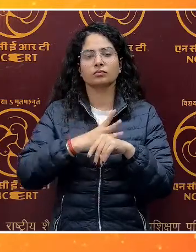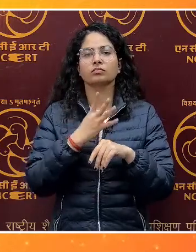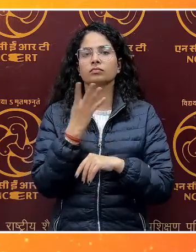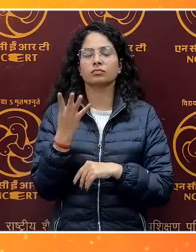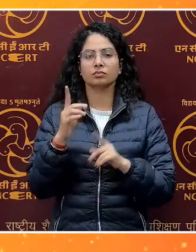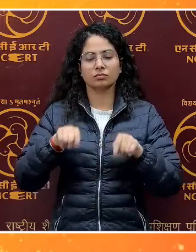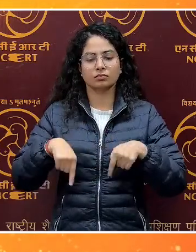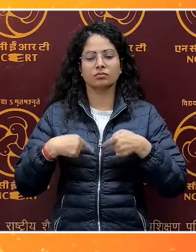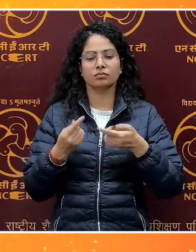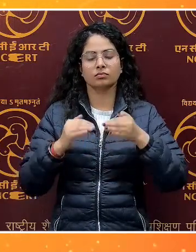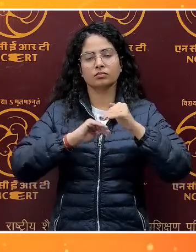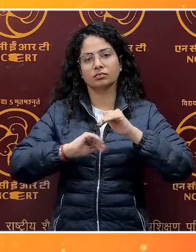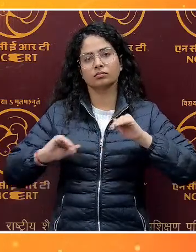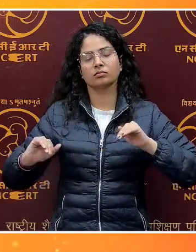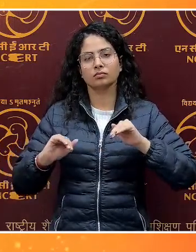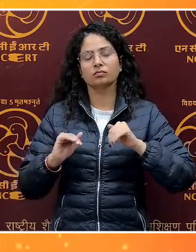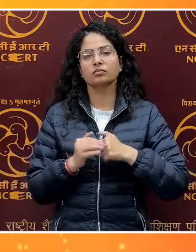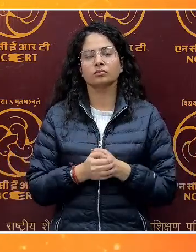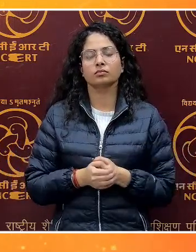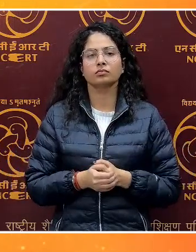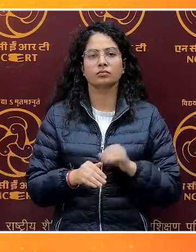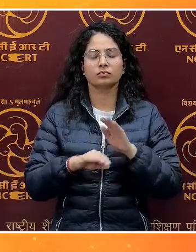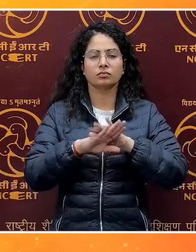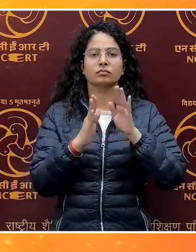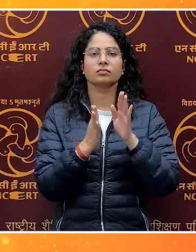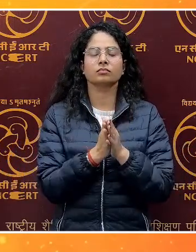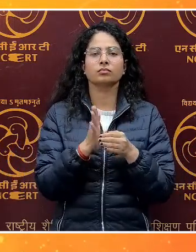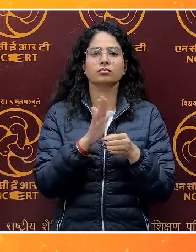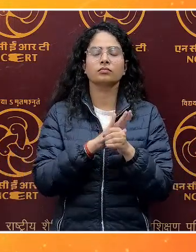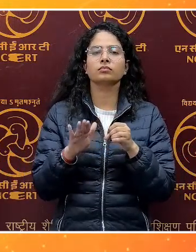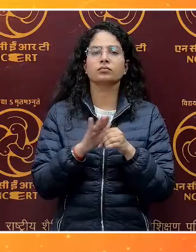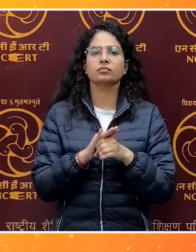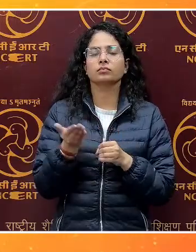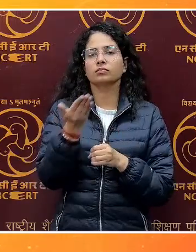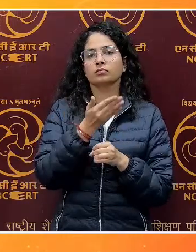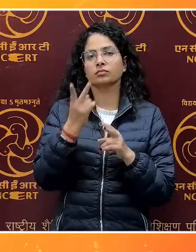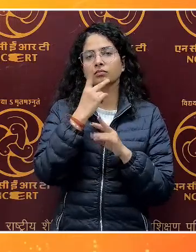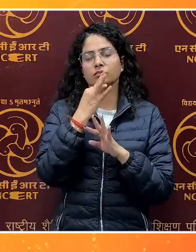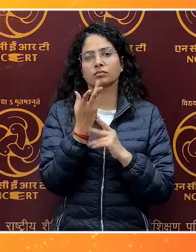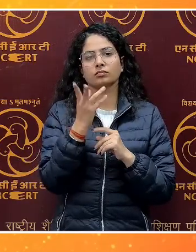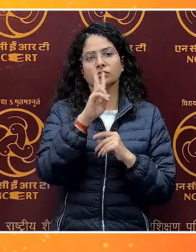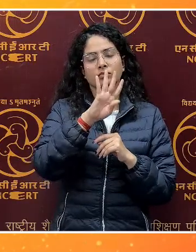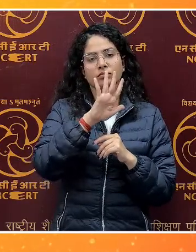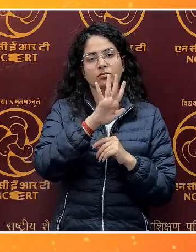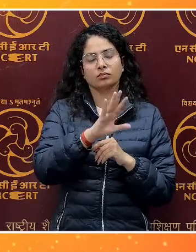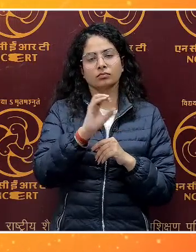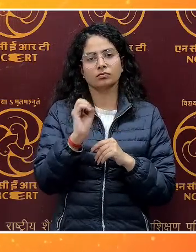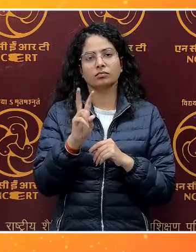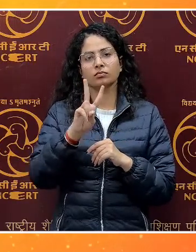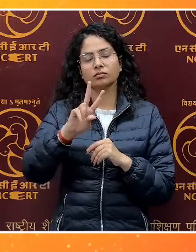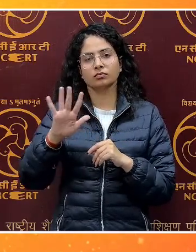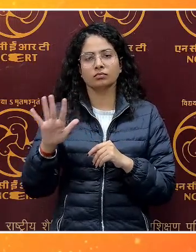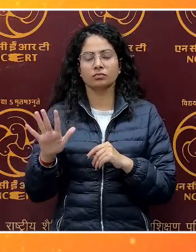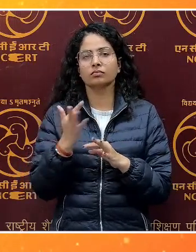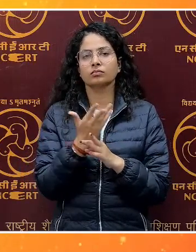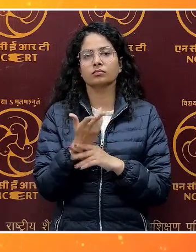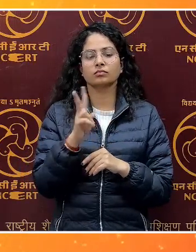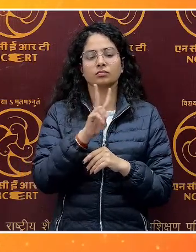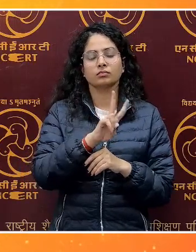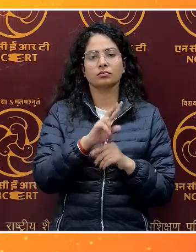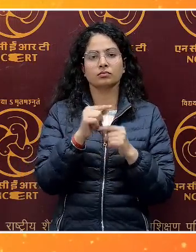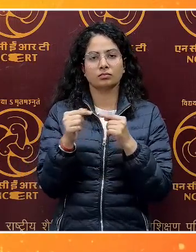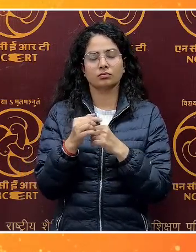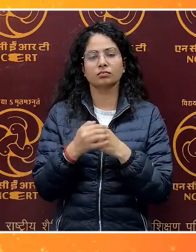and we have subtracted from the total wood. So, you can see here 525 is the volume of the